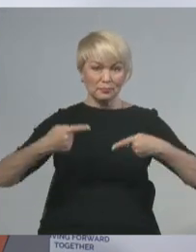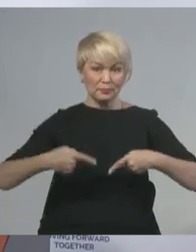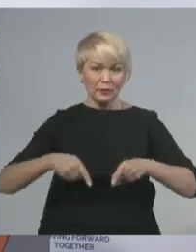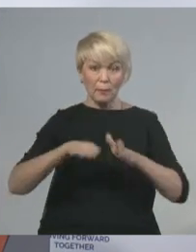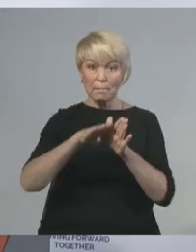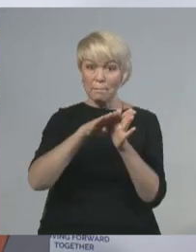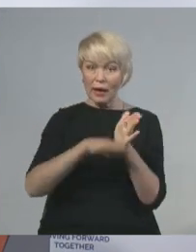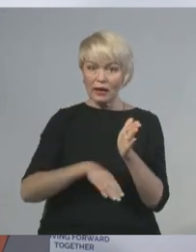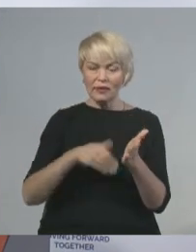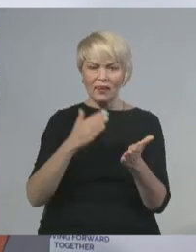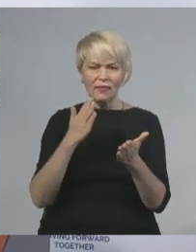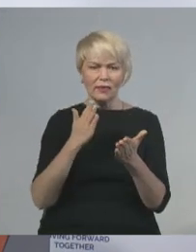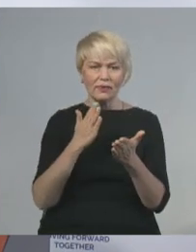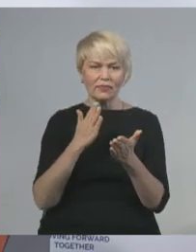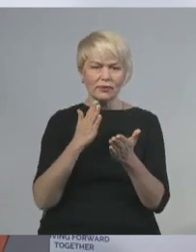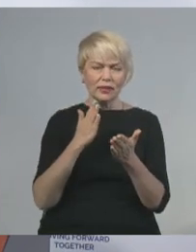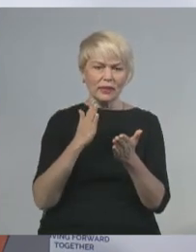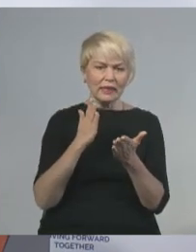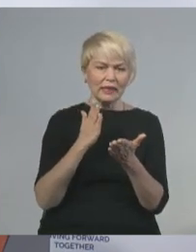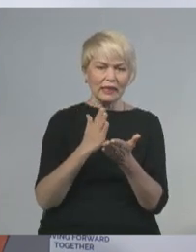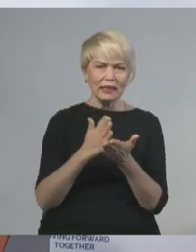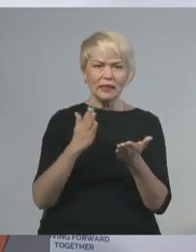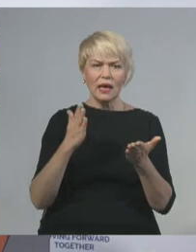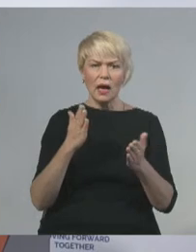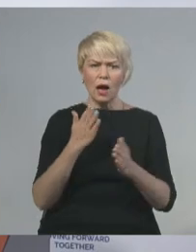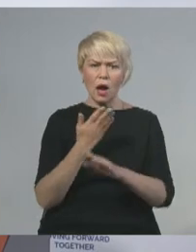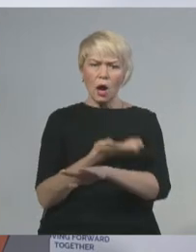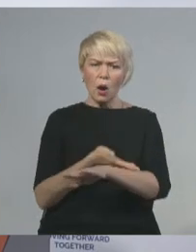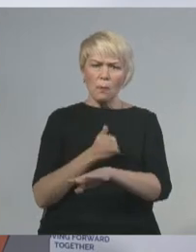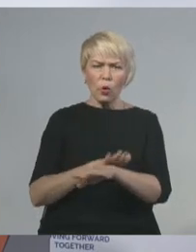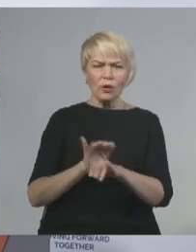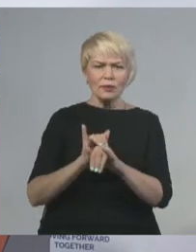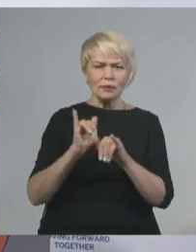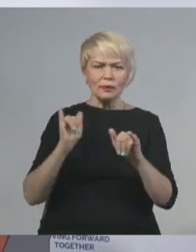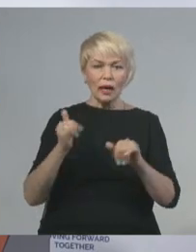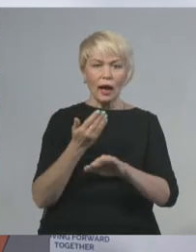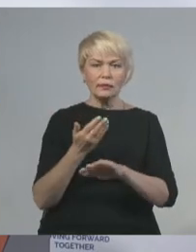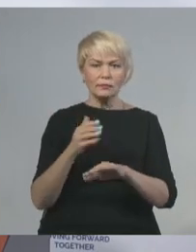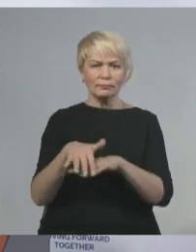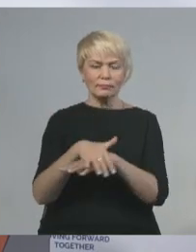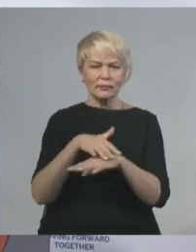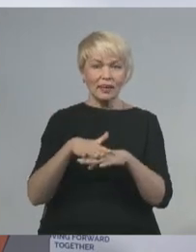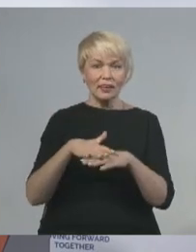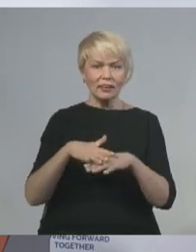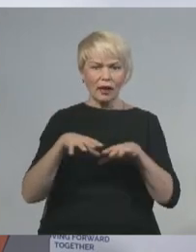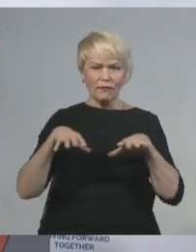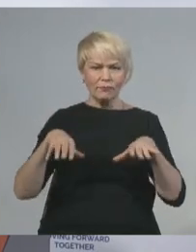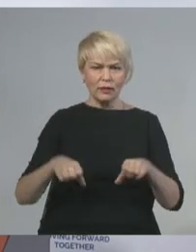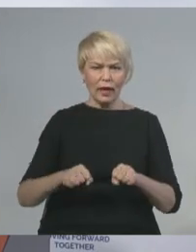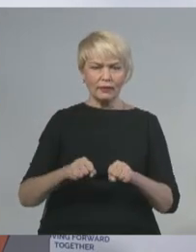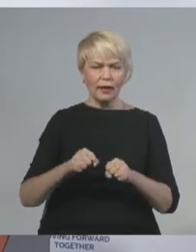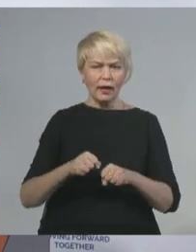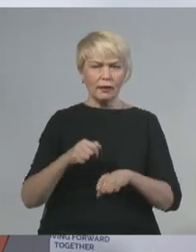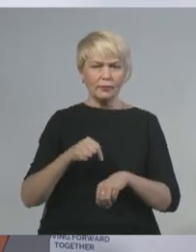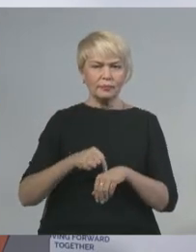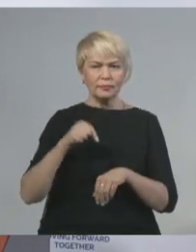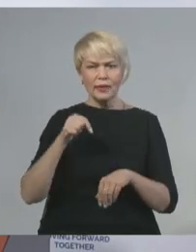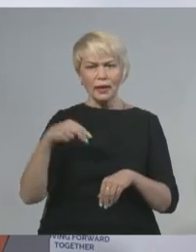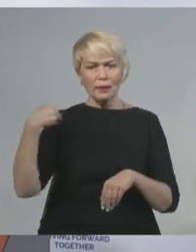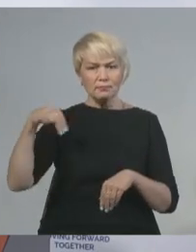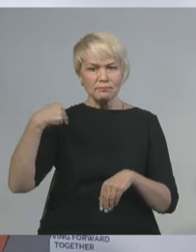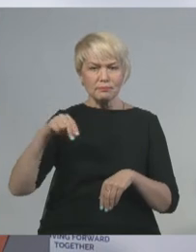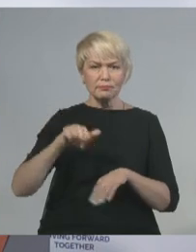society how the the power the authorities were reacting to it how the president was reacting how the prime minister were